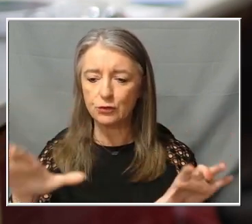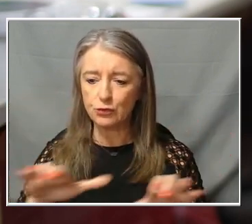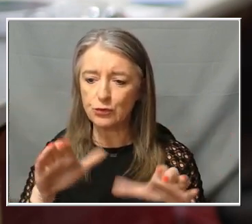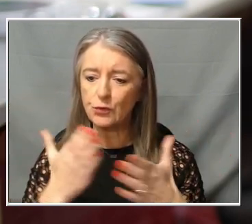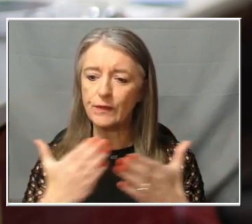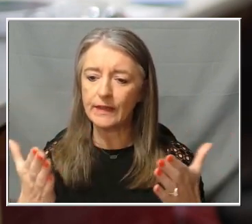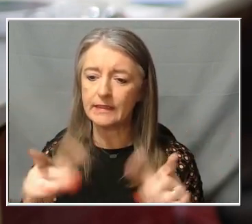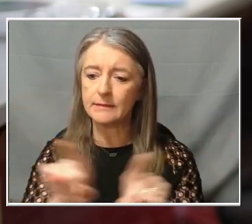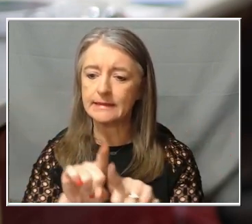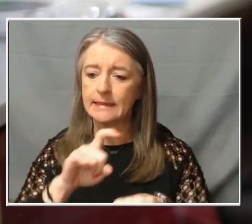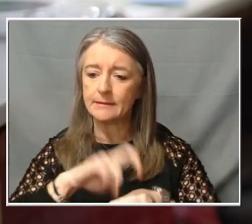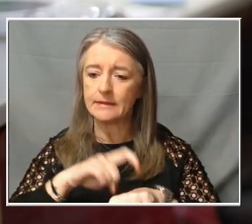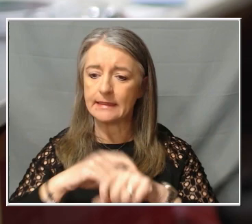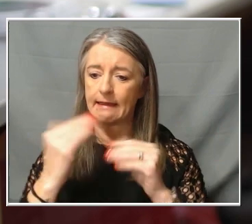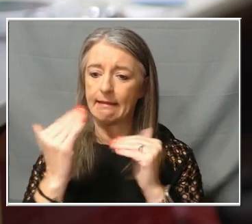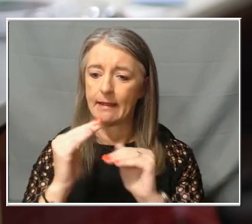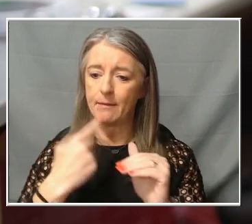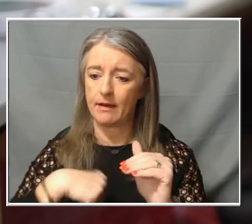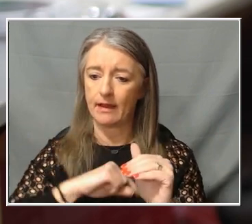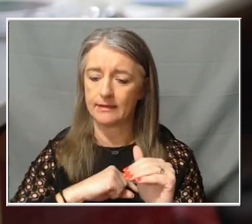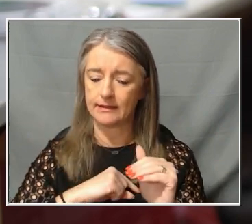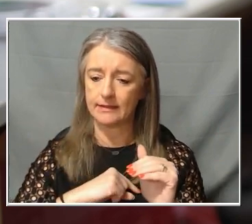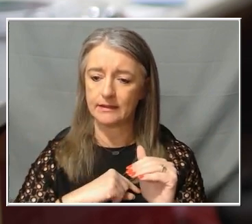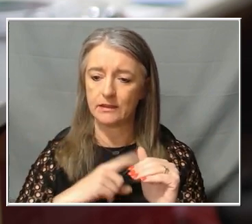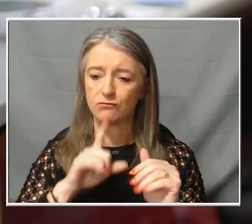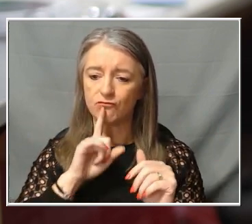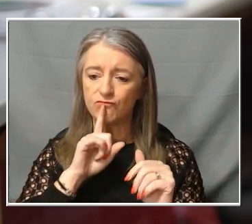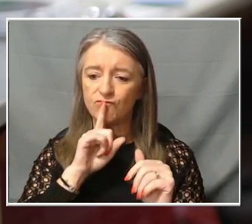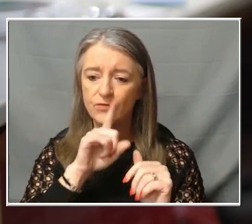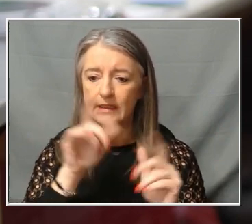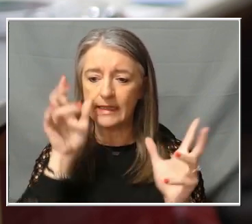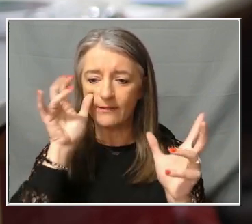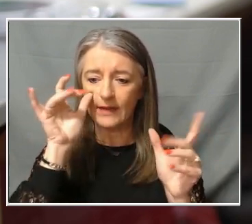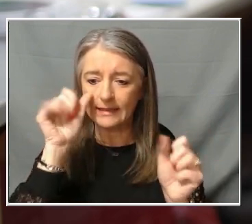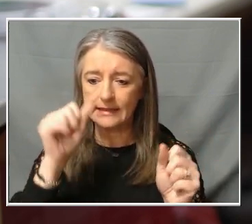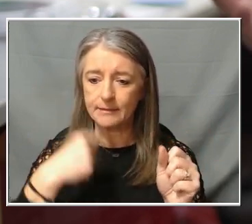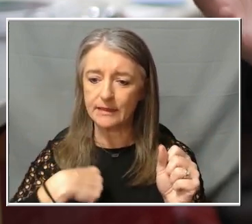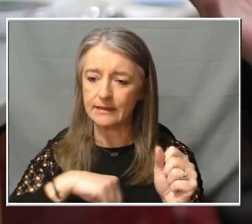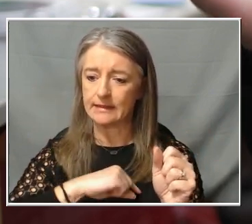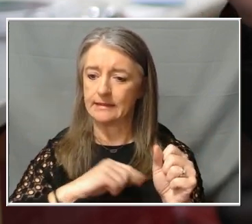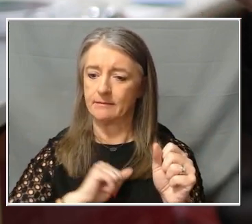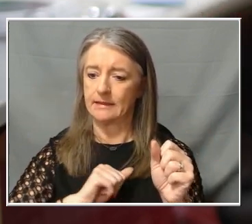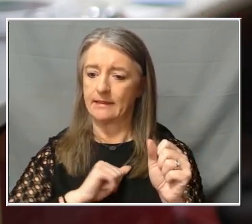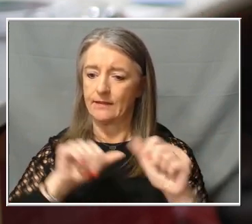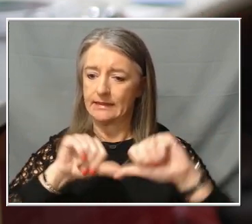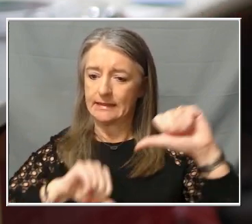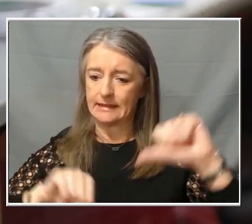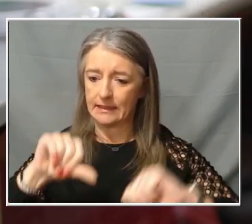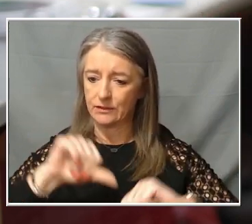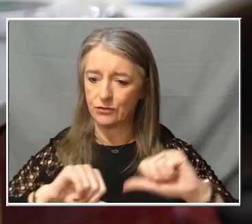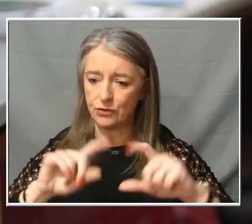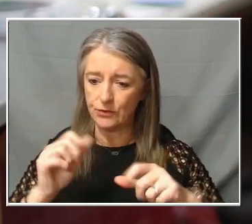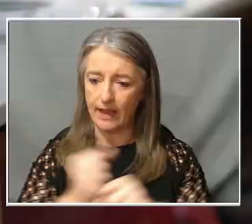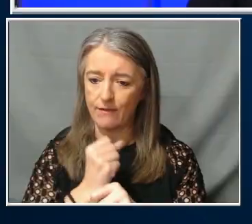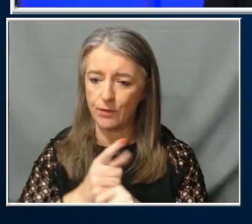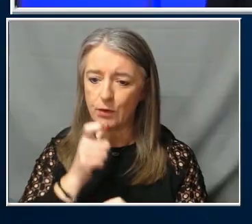it can actually limit us. So that's what really fascinates me as a scientist. I think it's fascinating to everyone who exists.